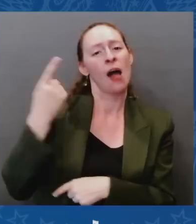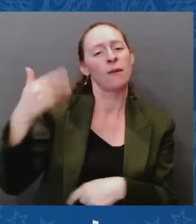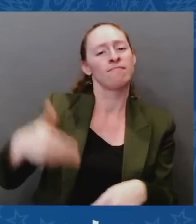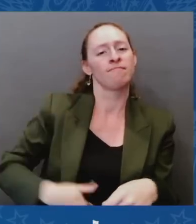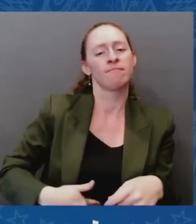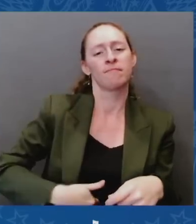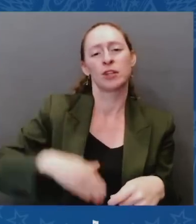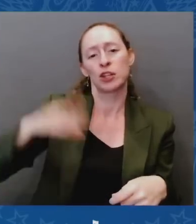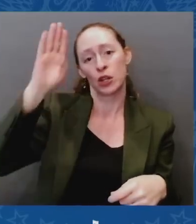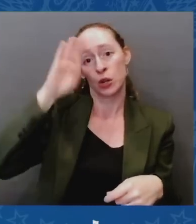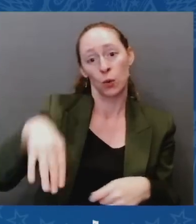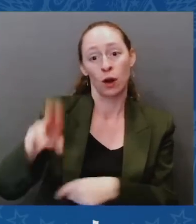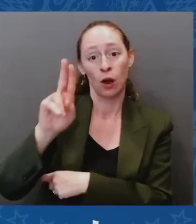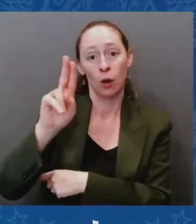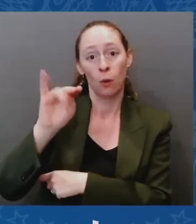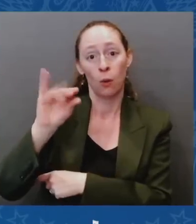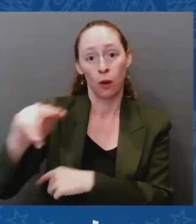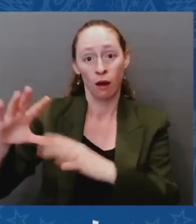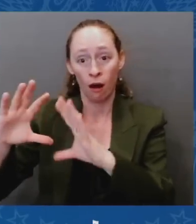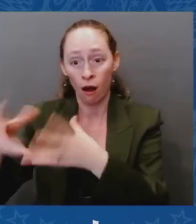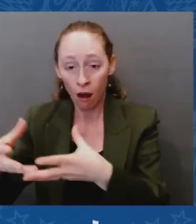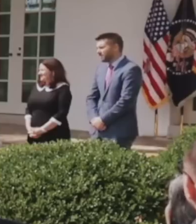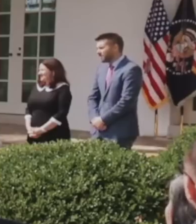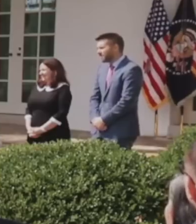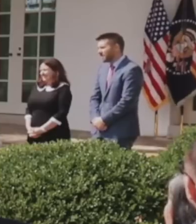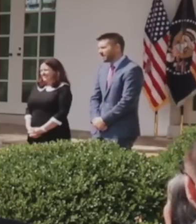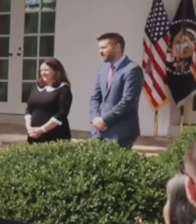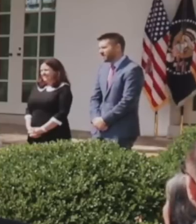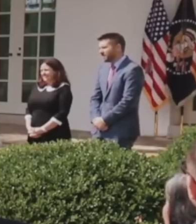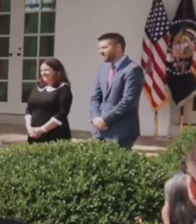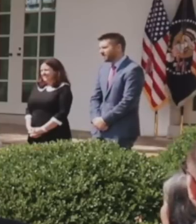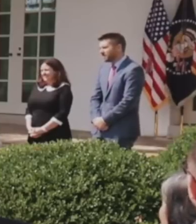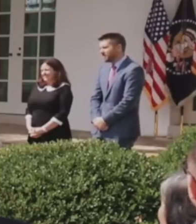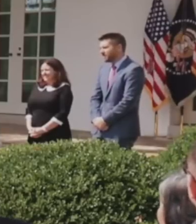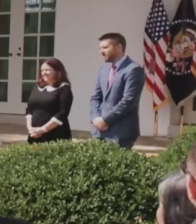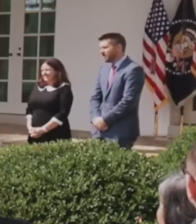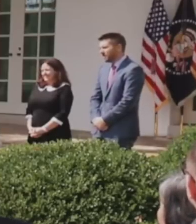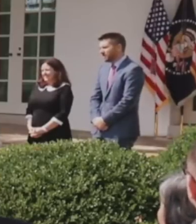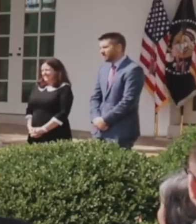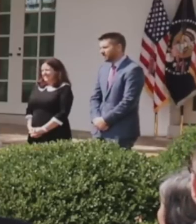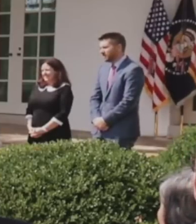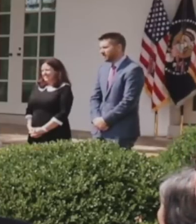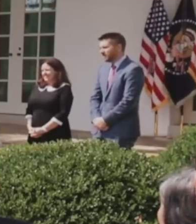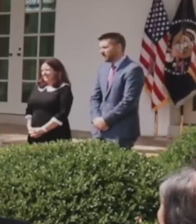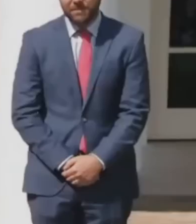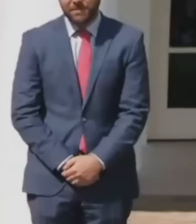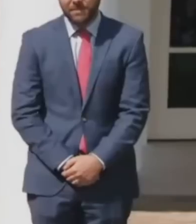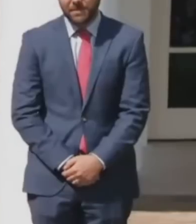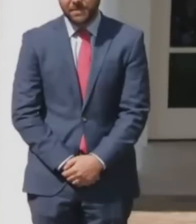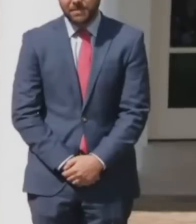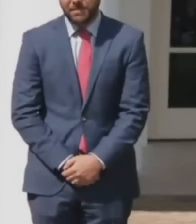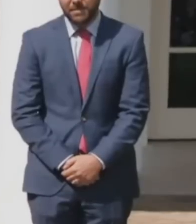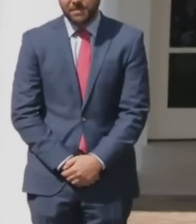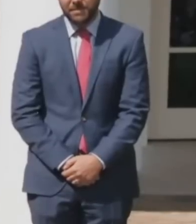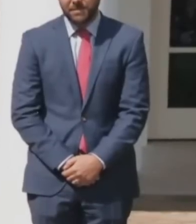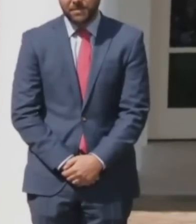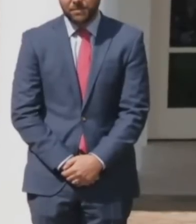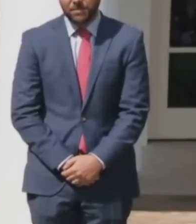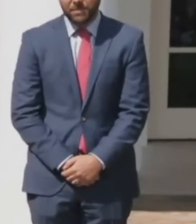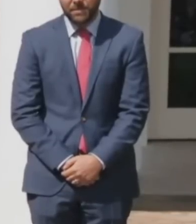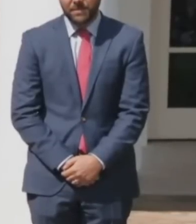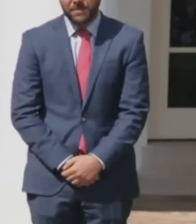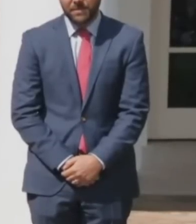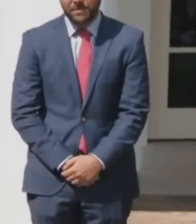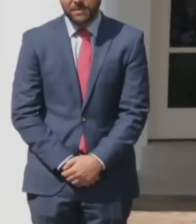everyone. They're traveling now. So the two that were kind of iffy, they do agree with this statement that they can